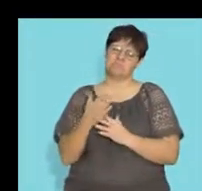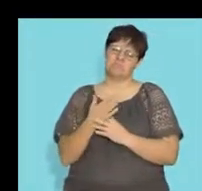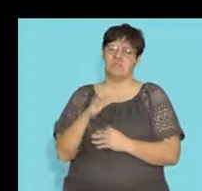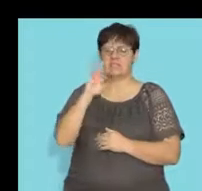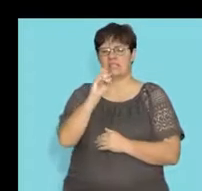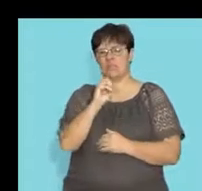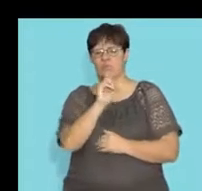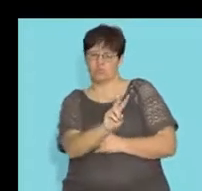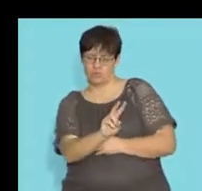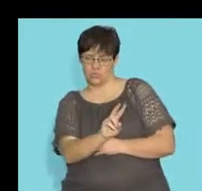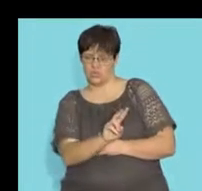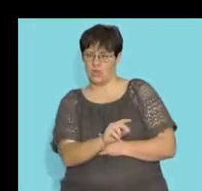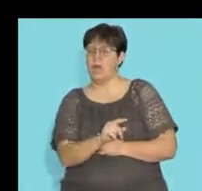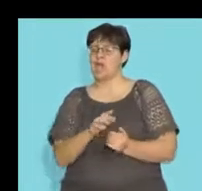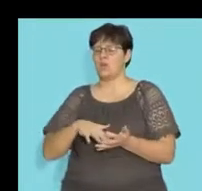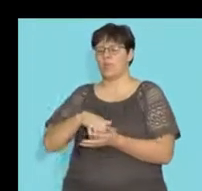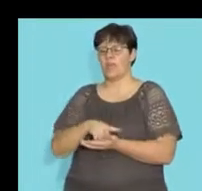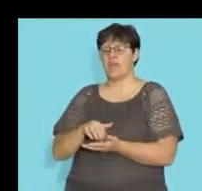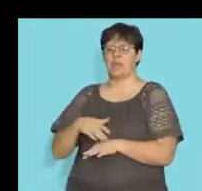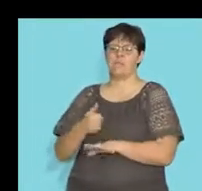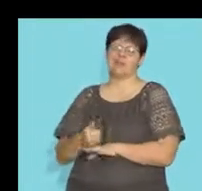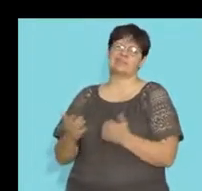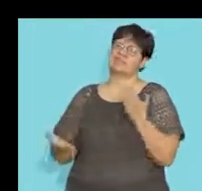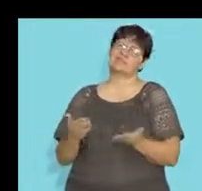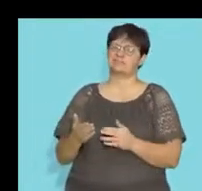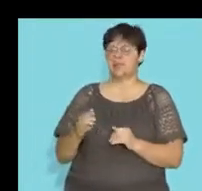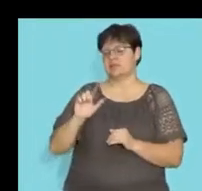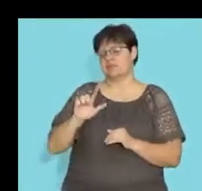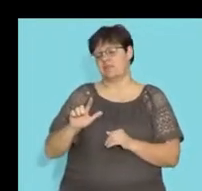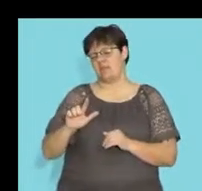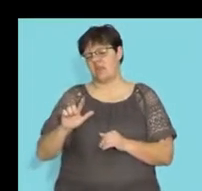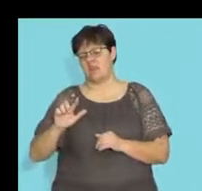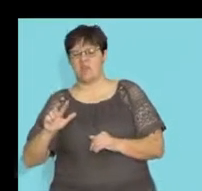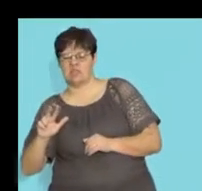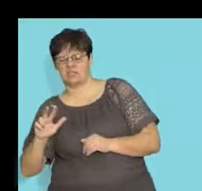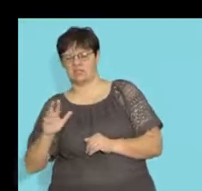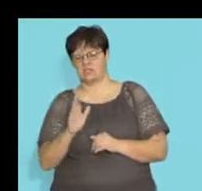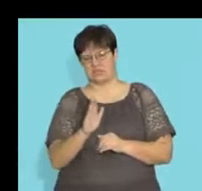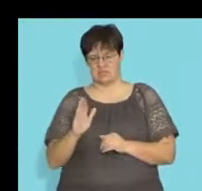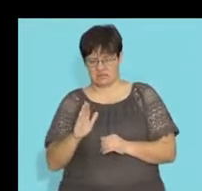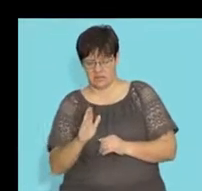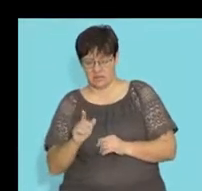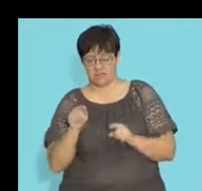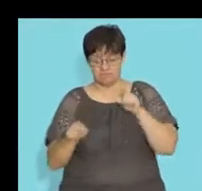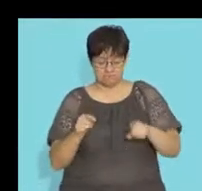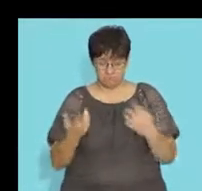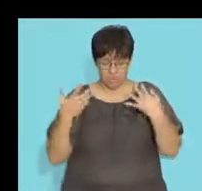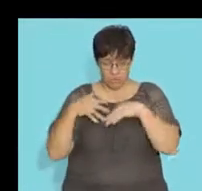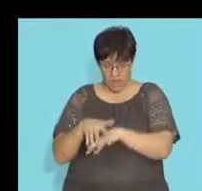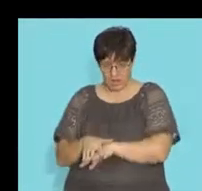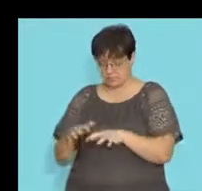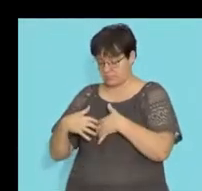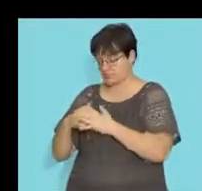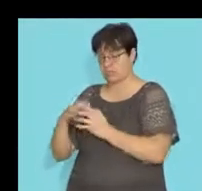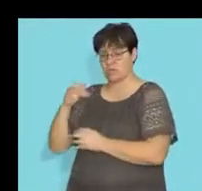of between maybe 0 and 2, and the weak base will have a pH just bigger than 7. When the two react